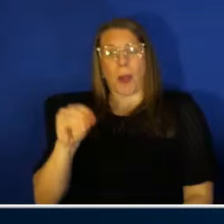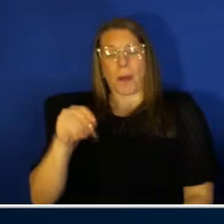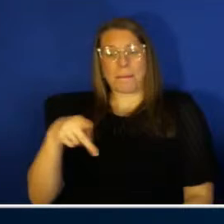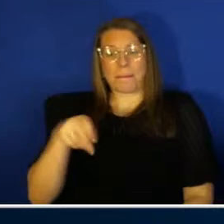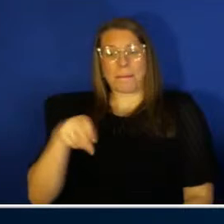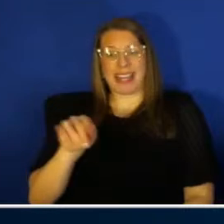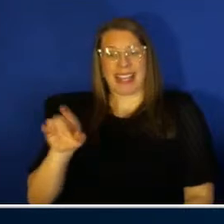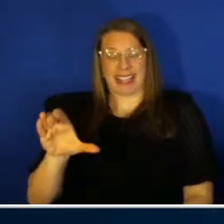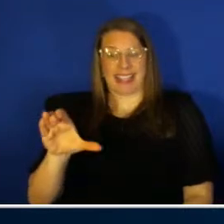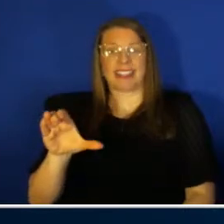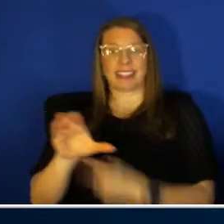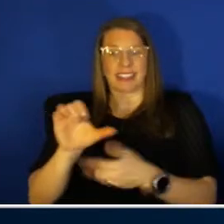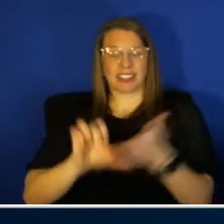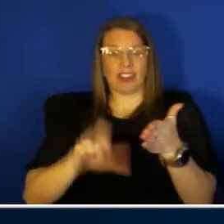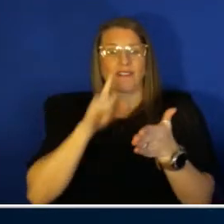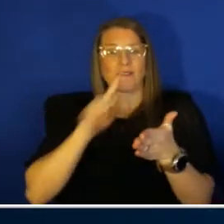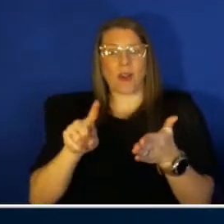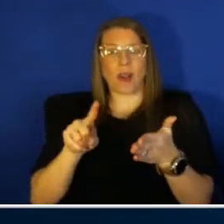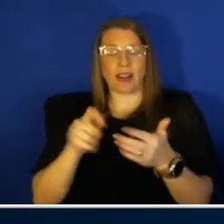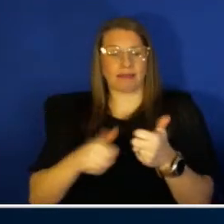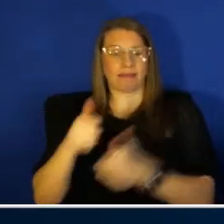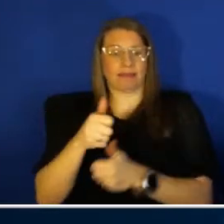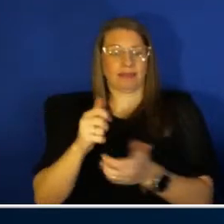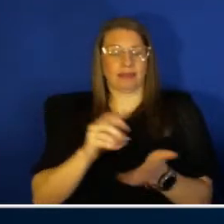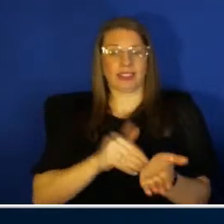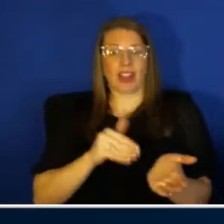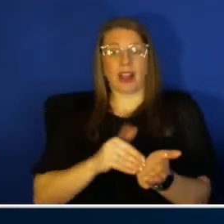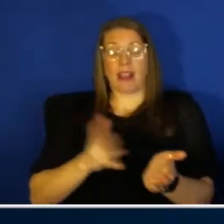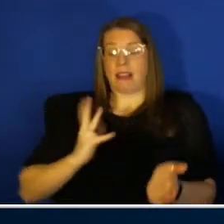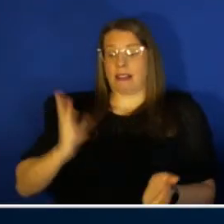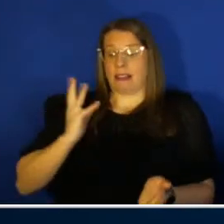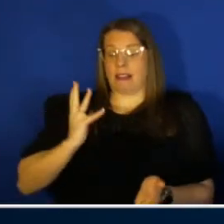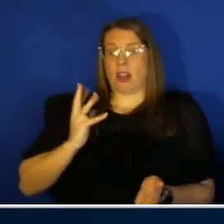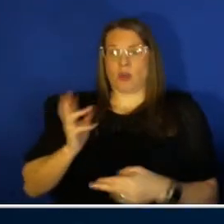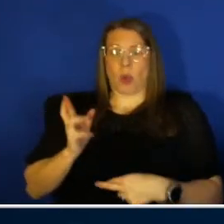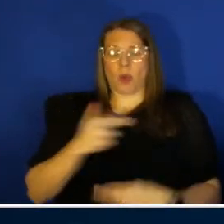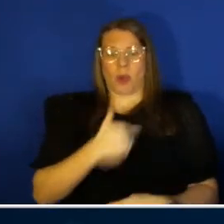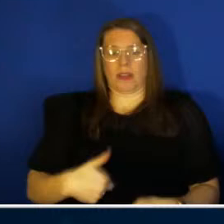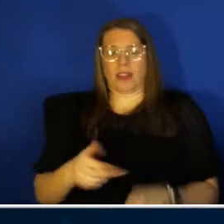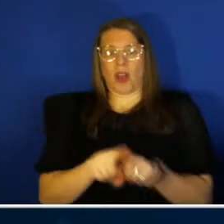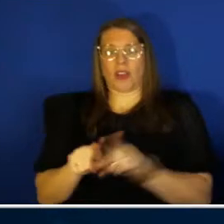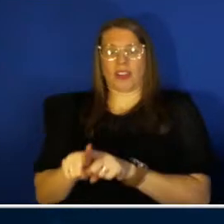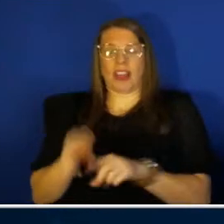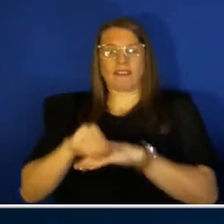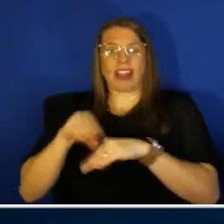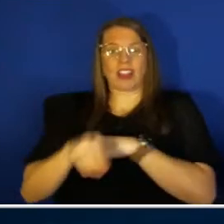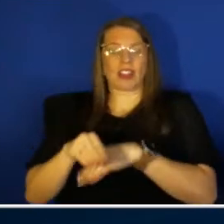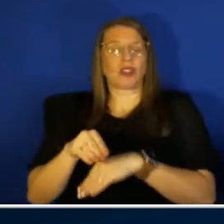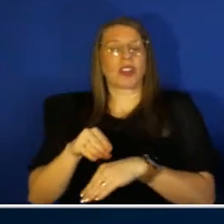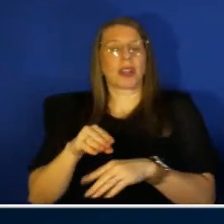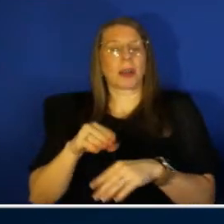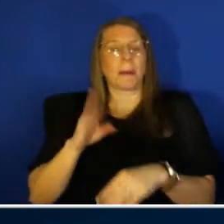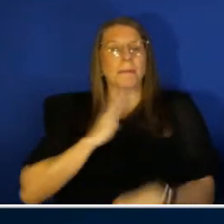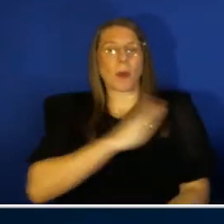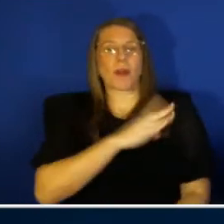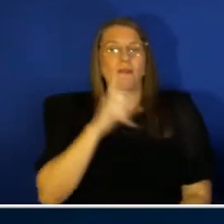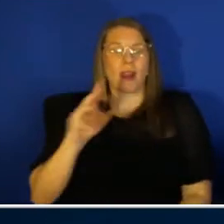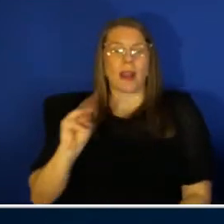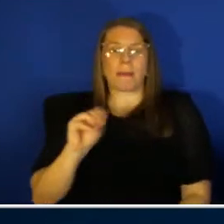team physician for the Kansas City Royals and past president of the Medical Advisory Board for MLB. Dr. Key, good morning. How are you?